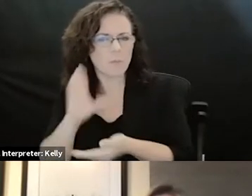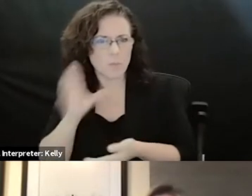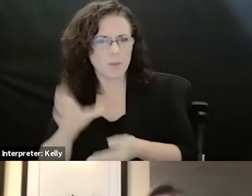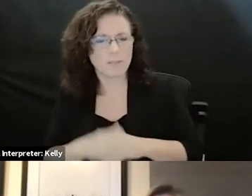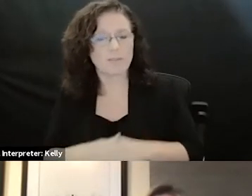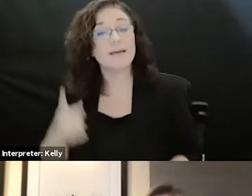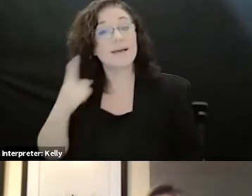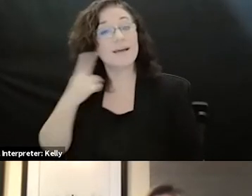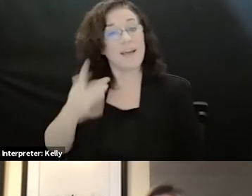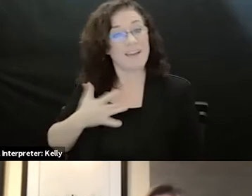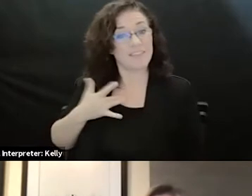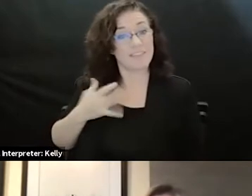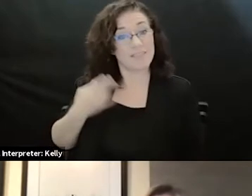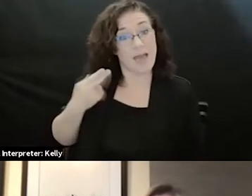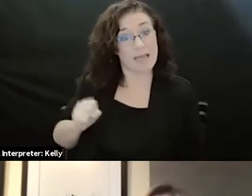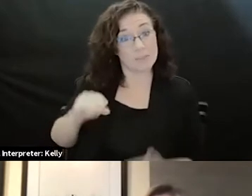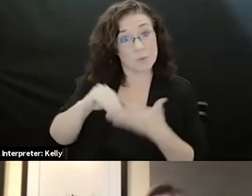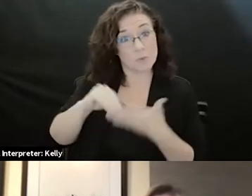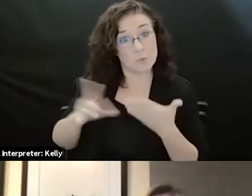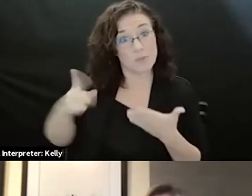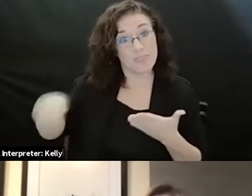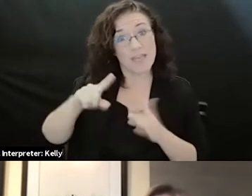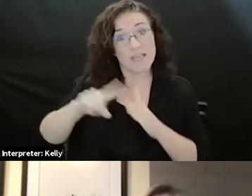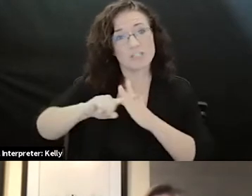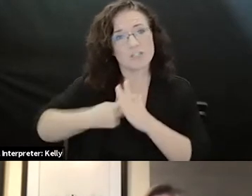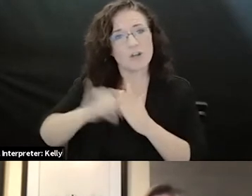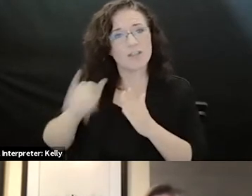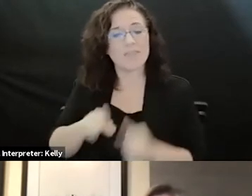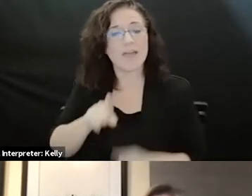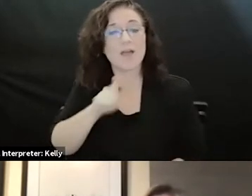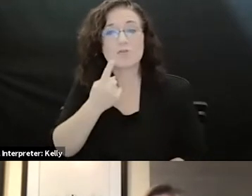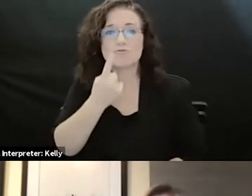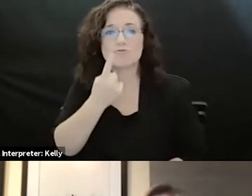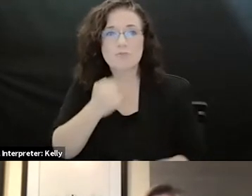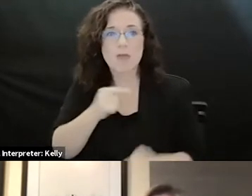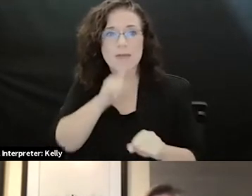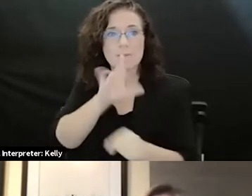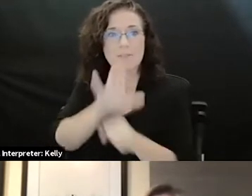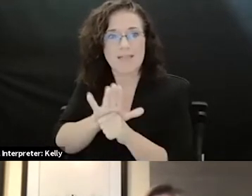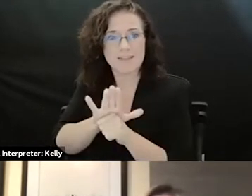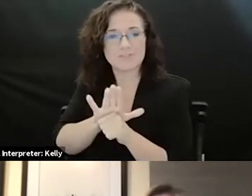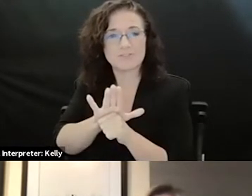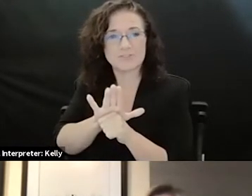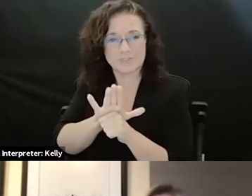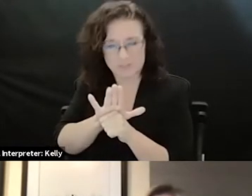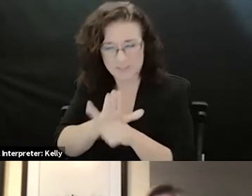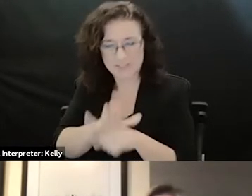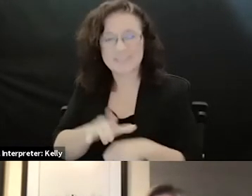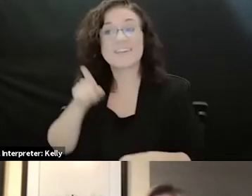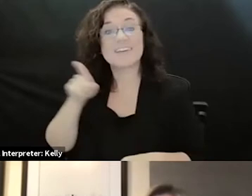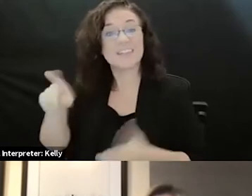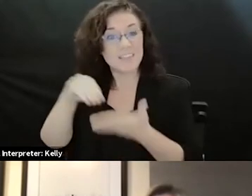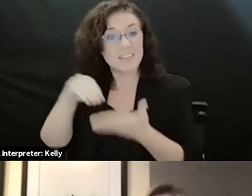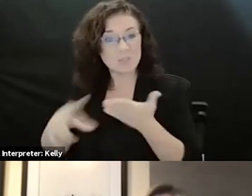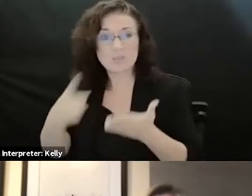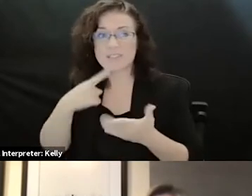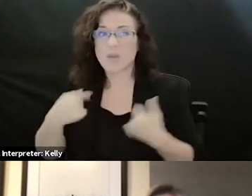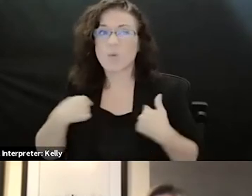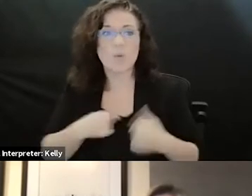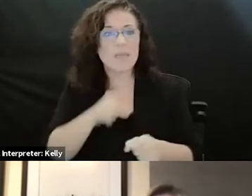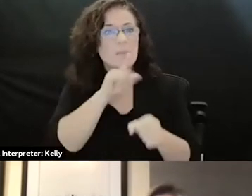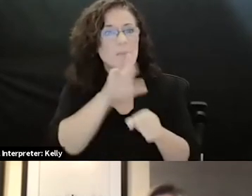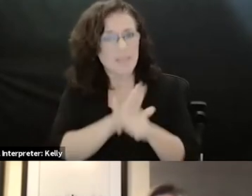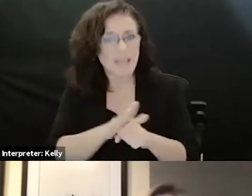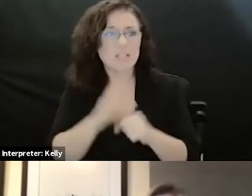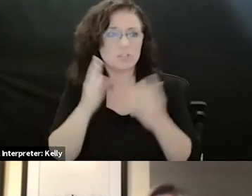nsb unified who started the red pledge you know the students who said we pledged we're going to do our part to help get down to the red tier so we can come